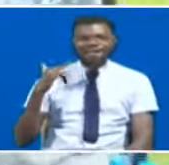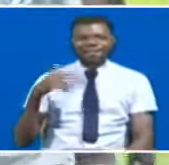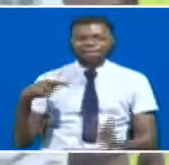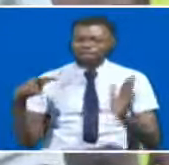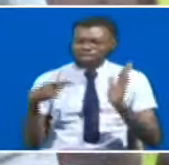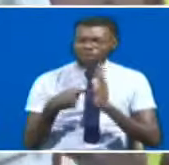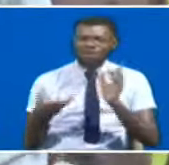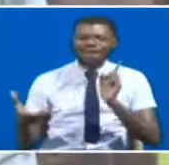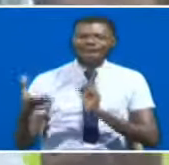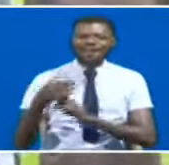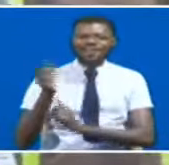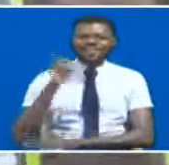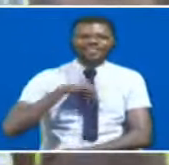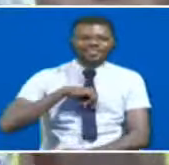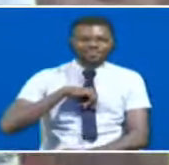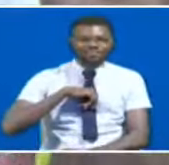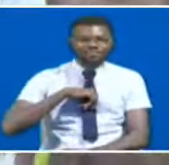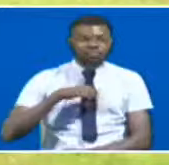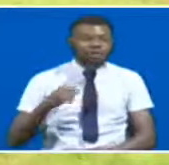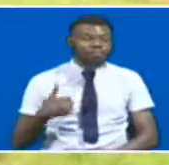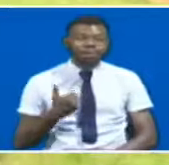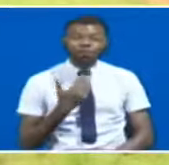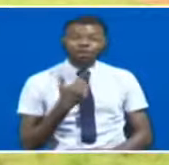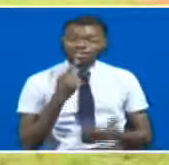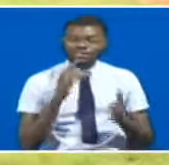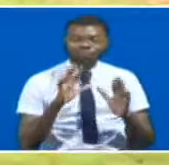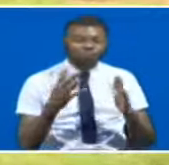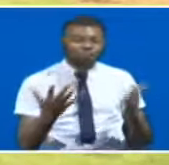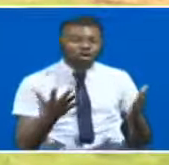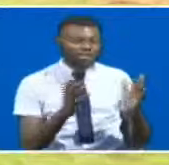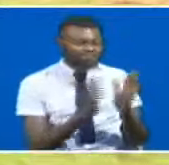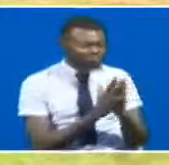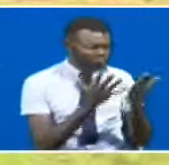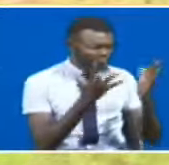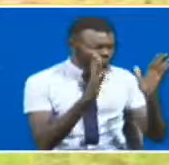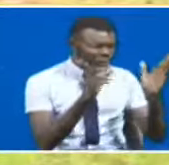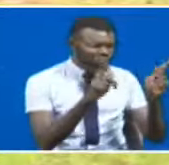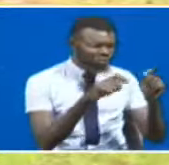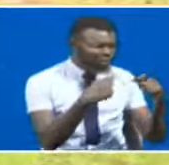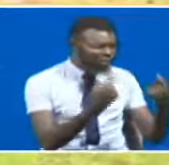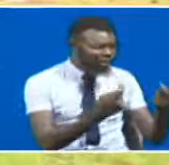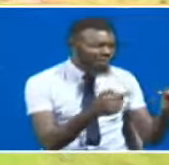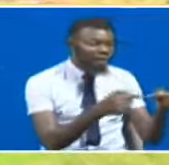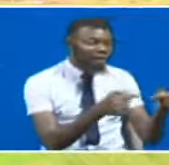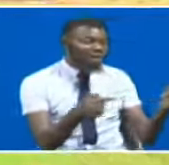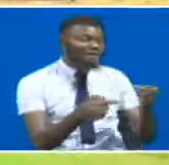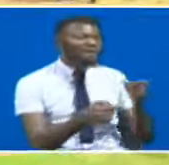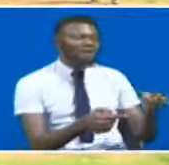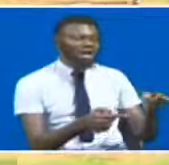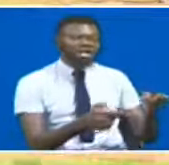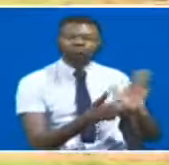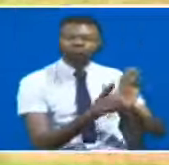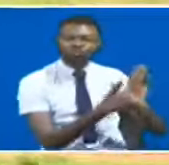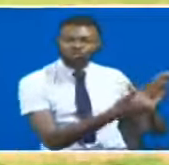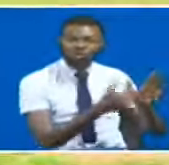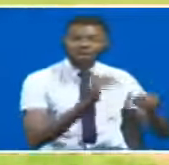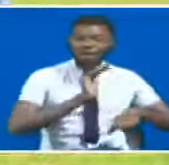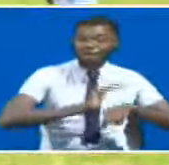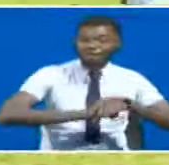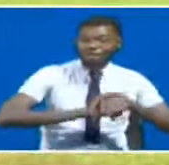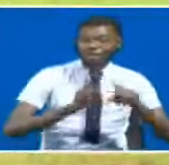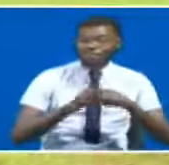points. So ningependa kusema pia kudos kwa opponents, wame show game poa. And then kwa our